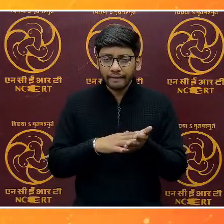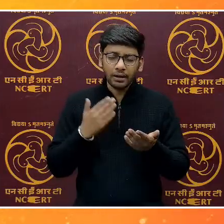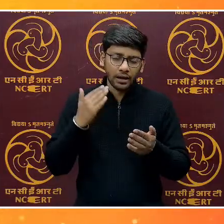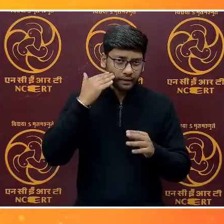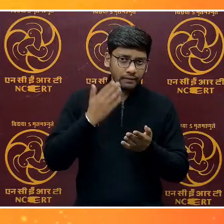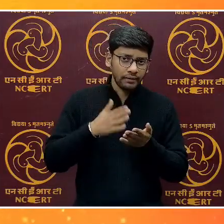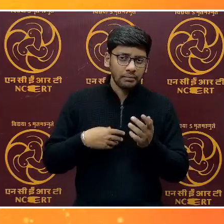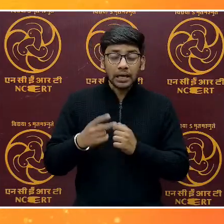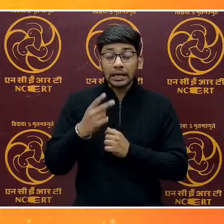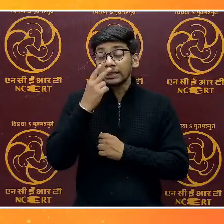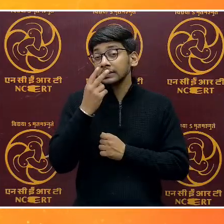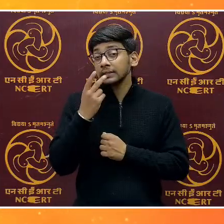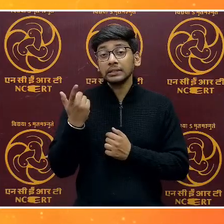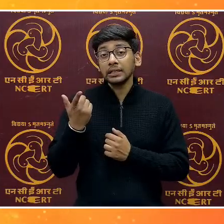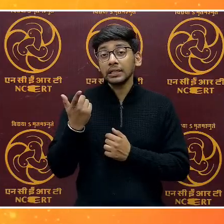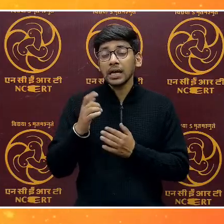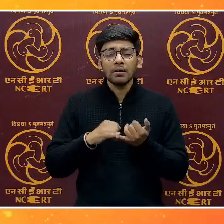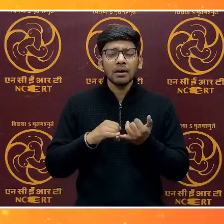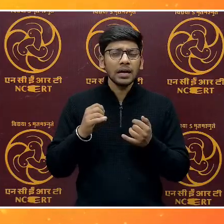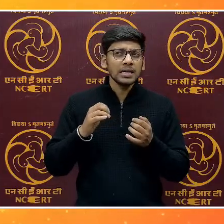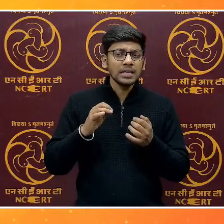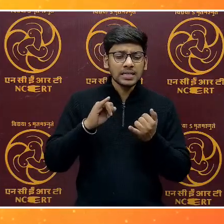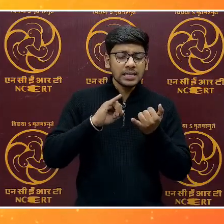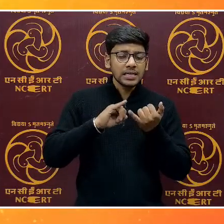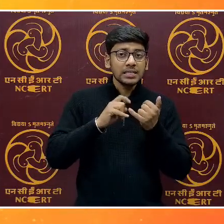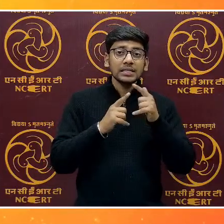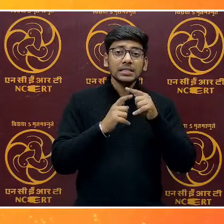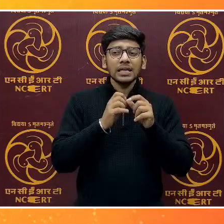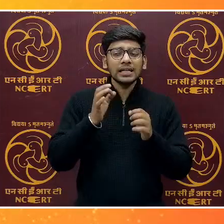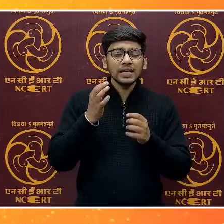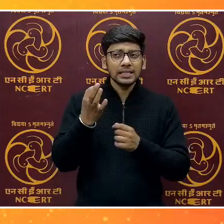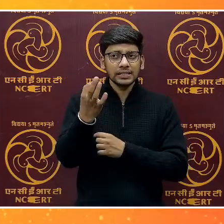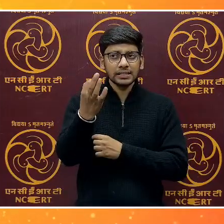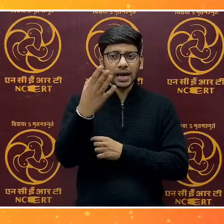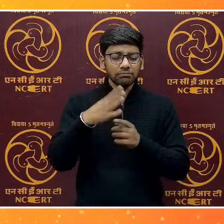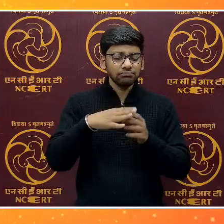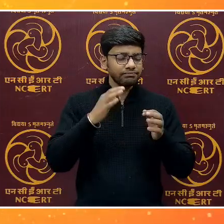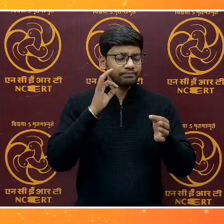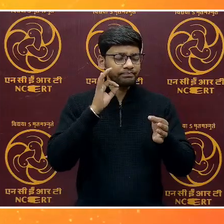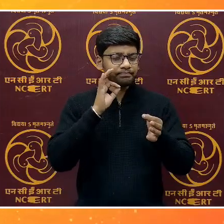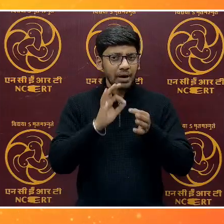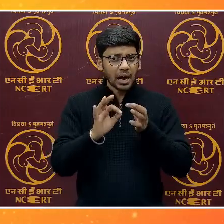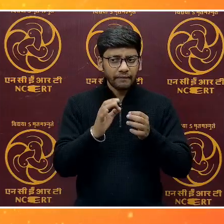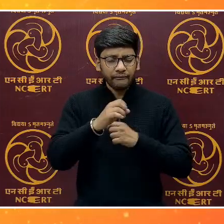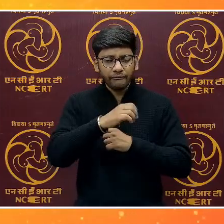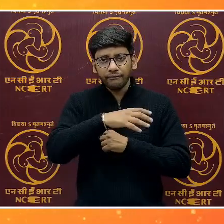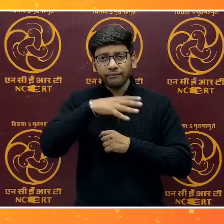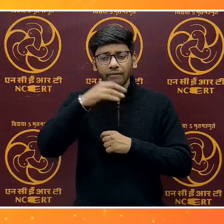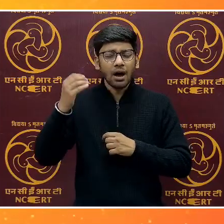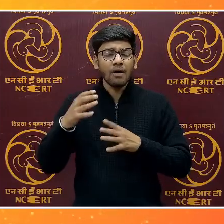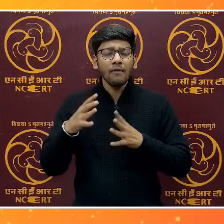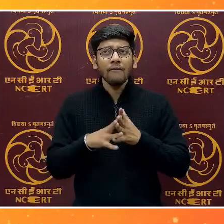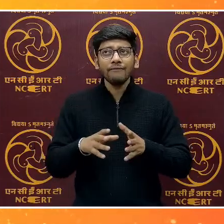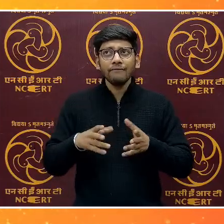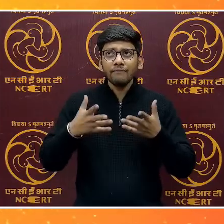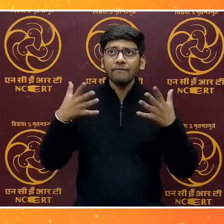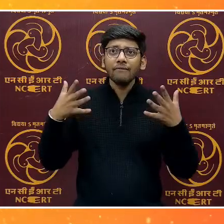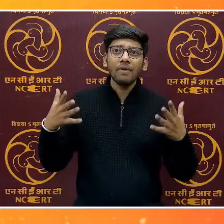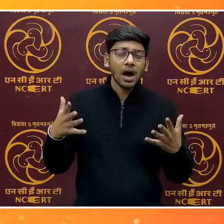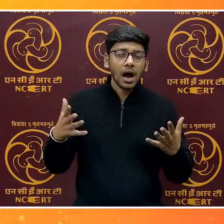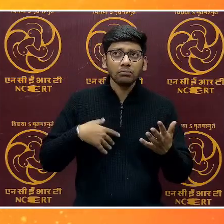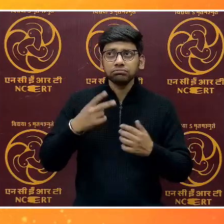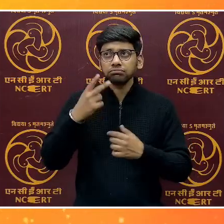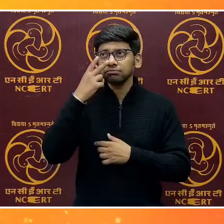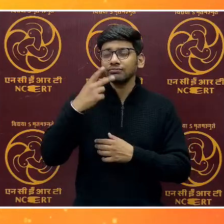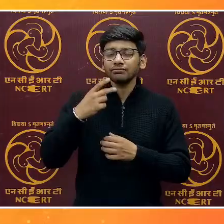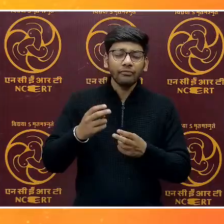I see shooting star in the sky. Wow. So automatically our mouth opens, to see such a wondrous